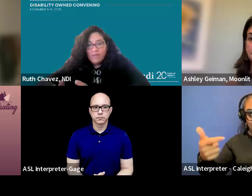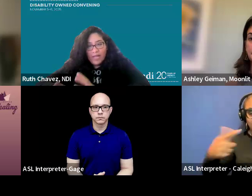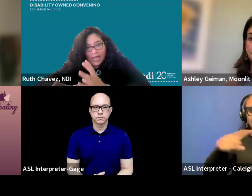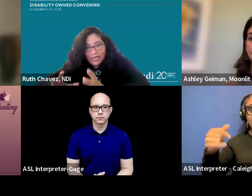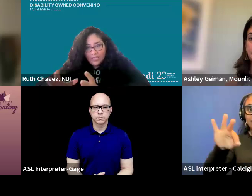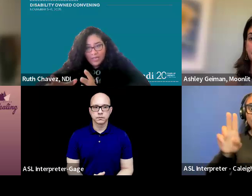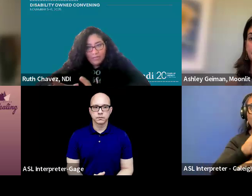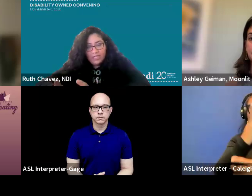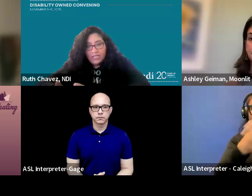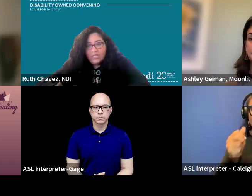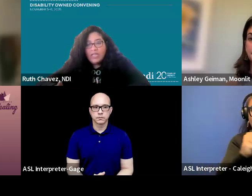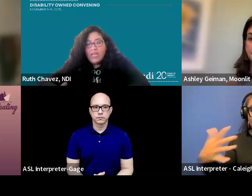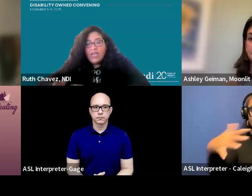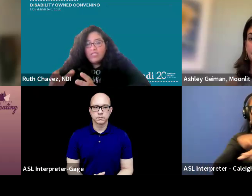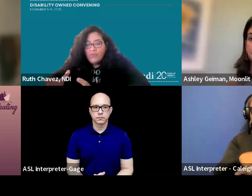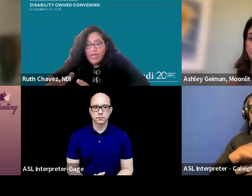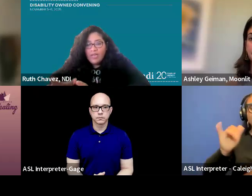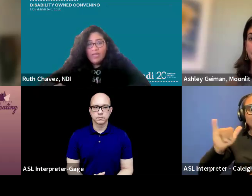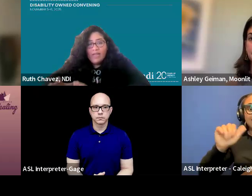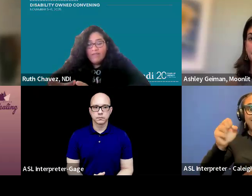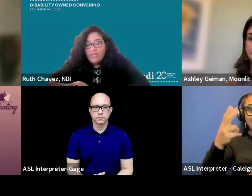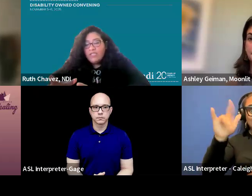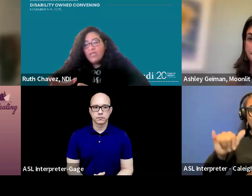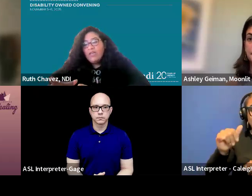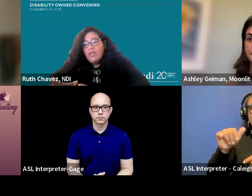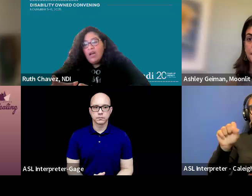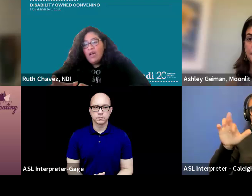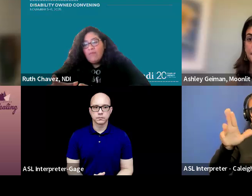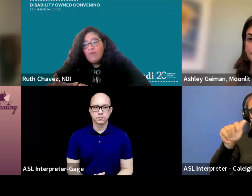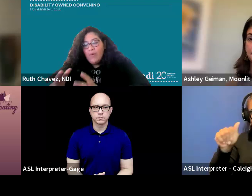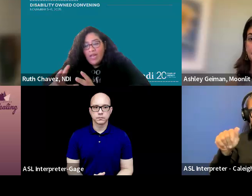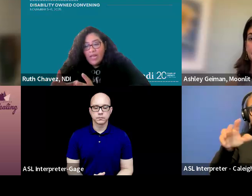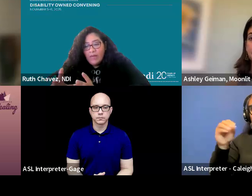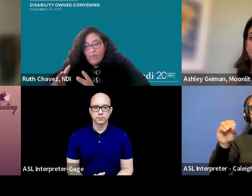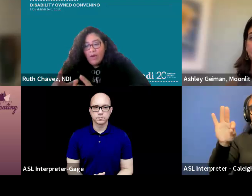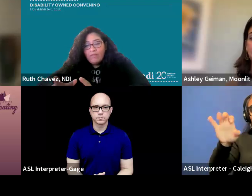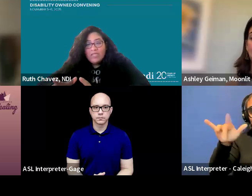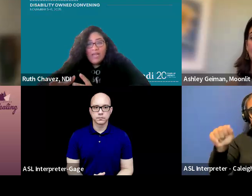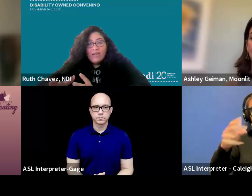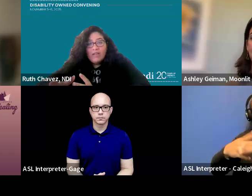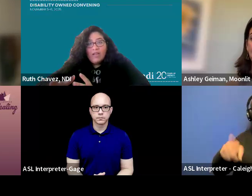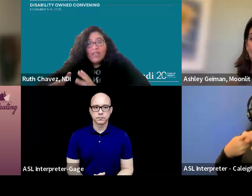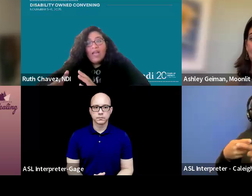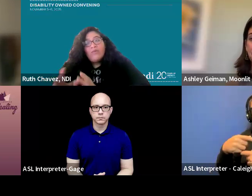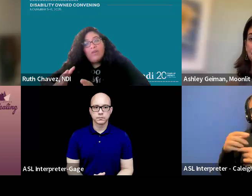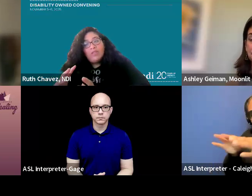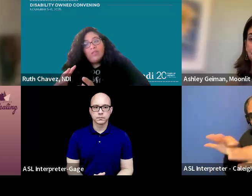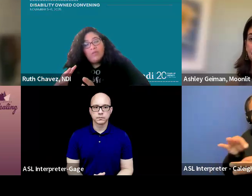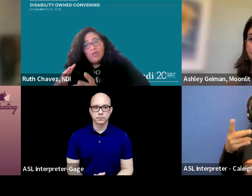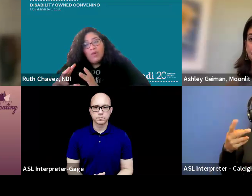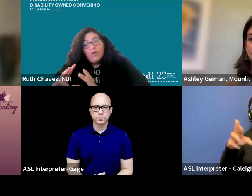prompts, like Ashley has mentioned, and Syrretta and Felicia, creating prompts that